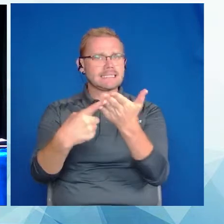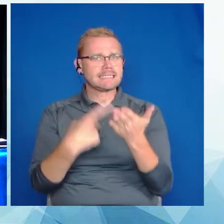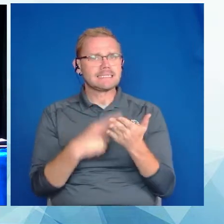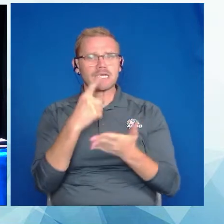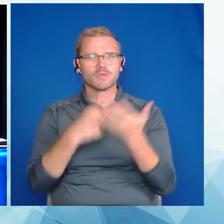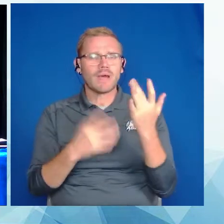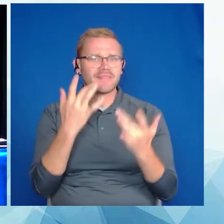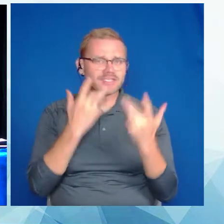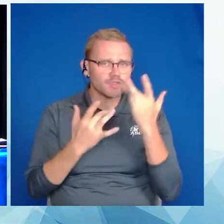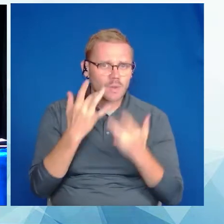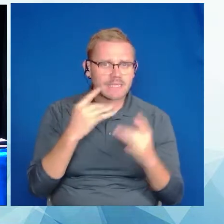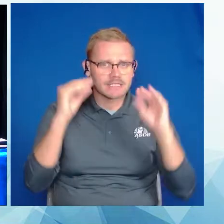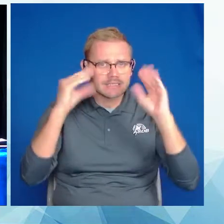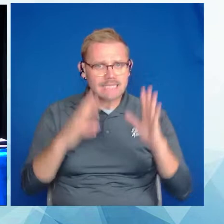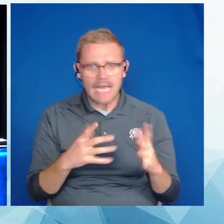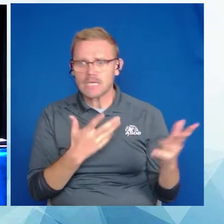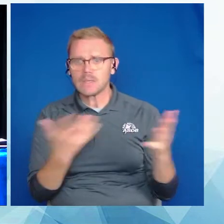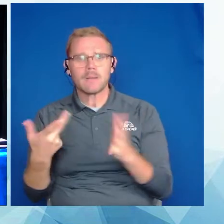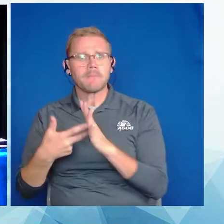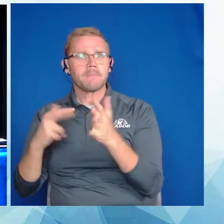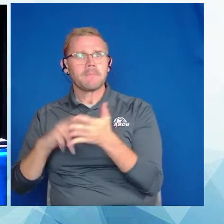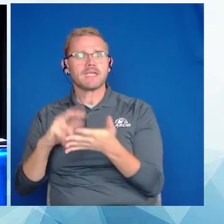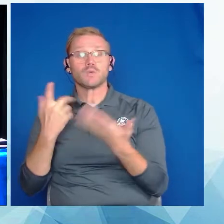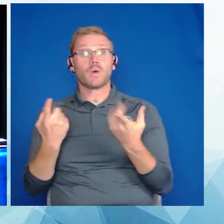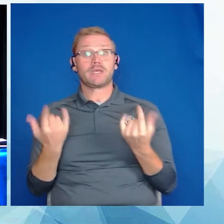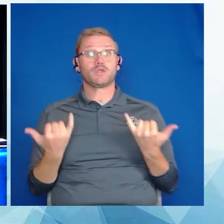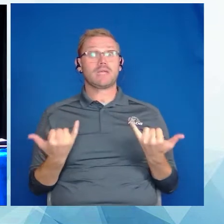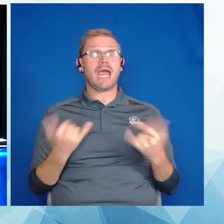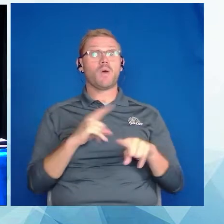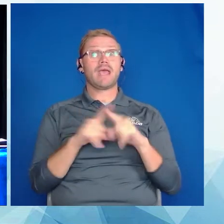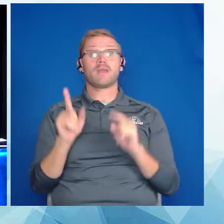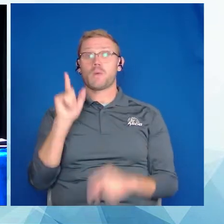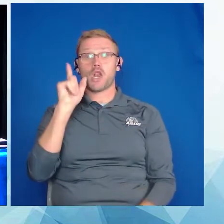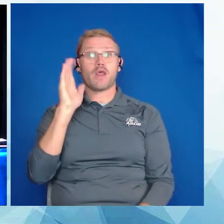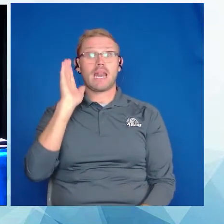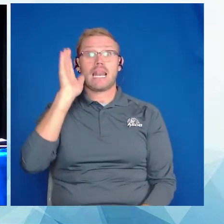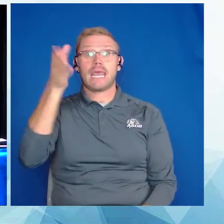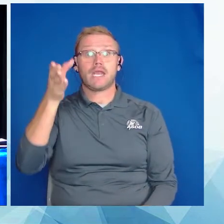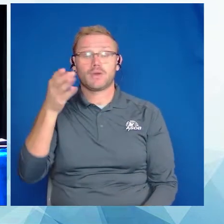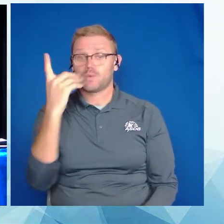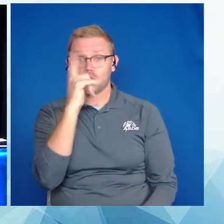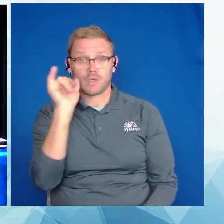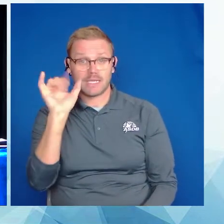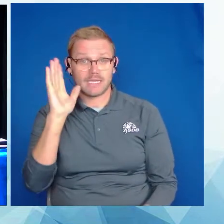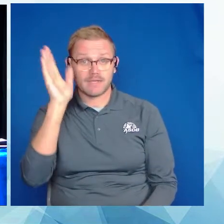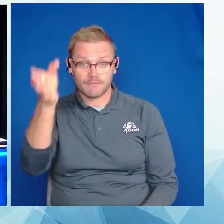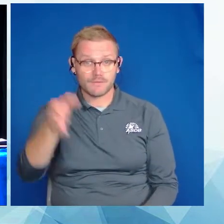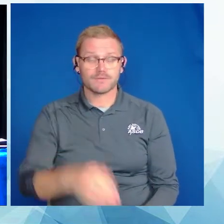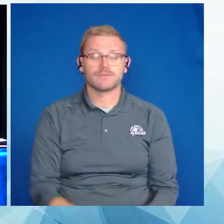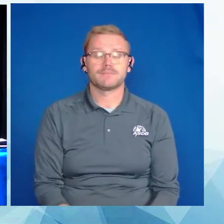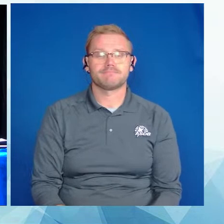shortage means in regards to what we can do now and what it might look like in the future.